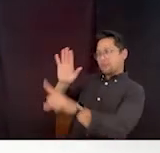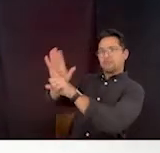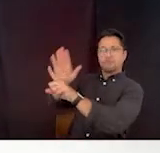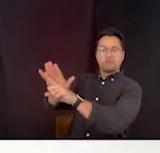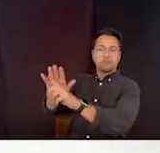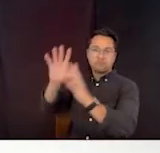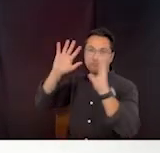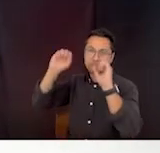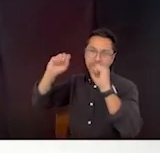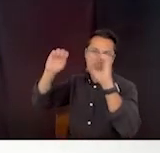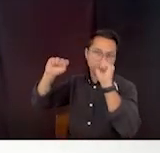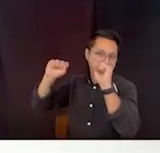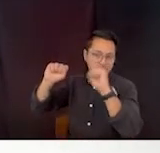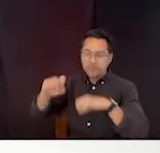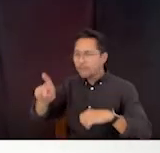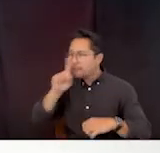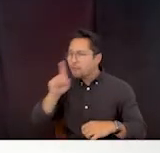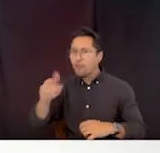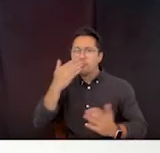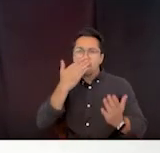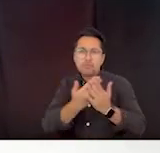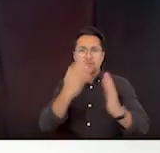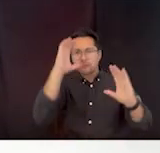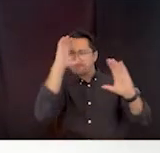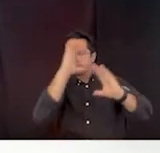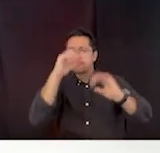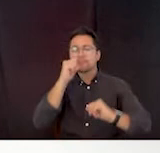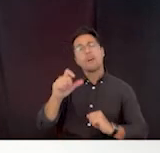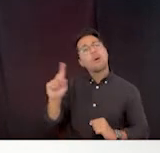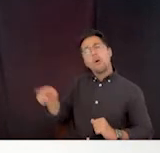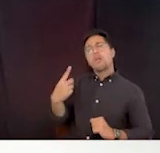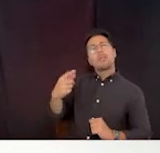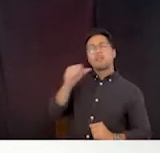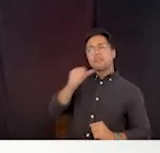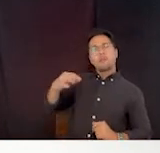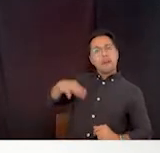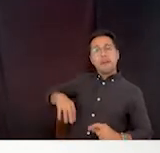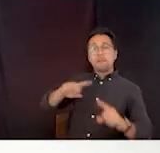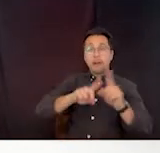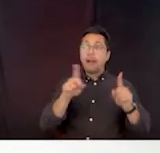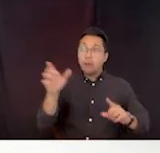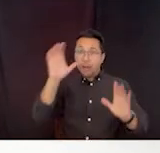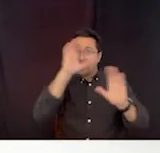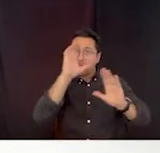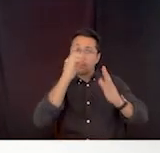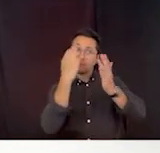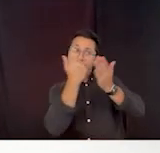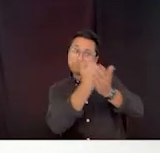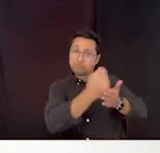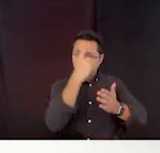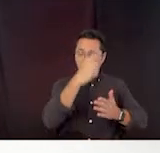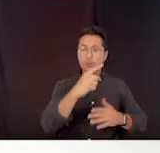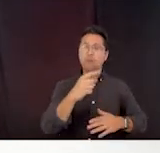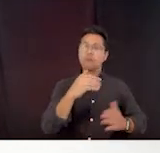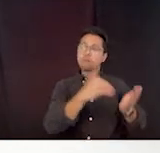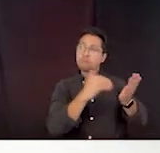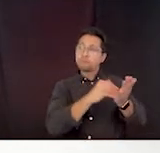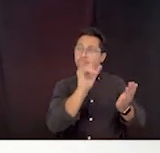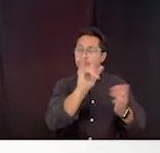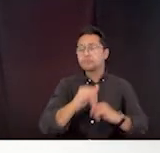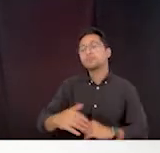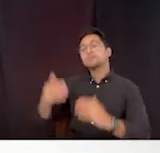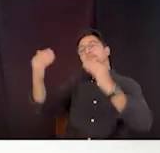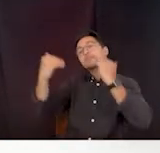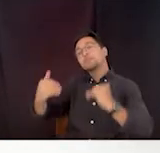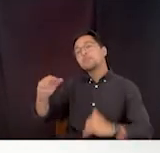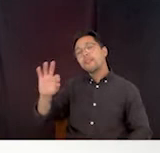fantastic for really doing a really good search for not only nonprofits, but actual providers as well. The Florida Navigator is a